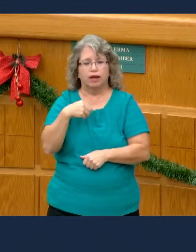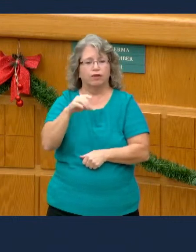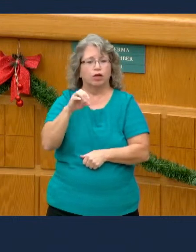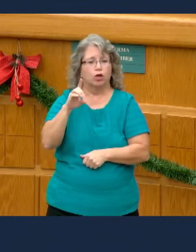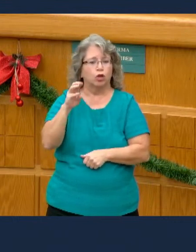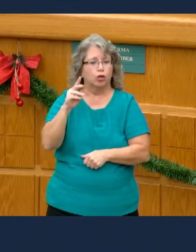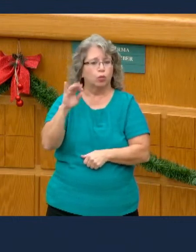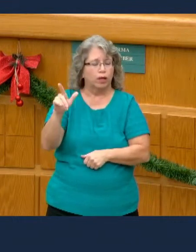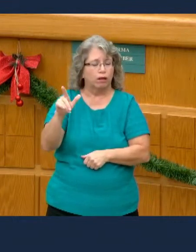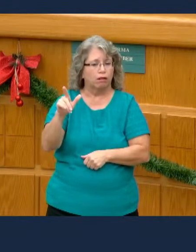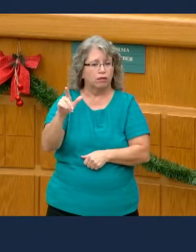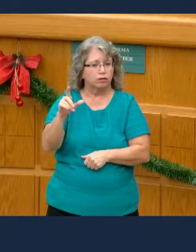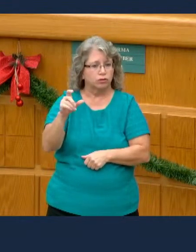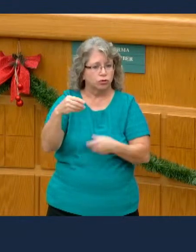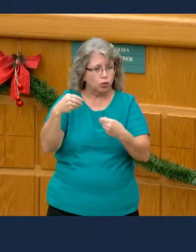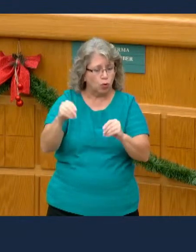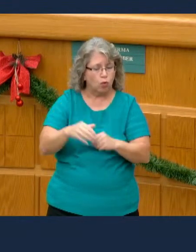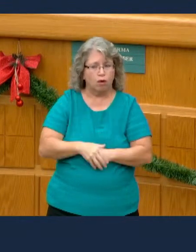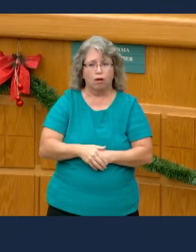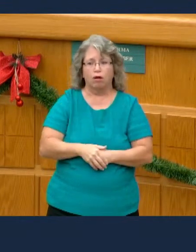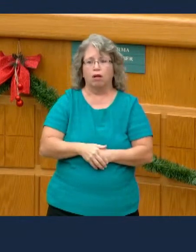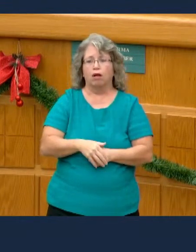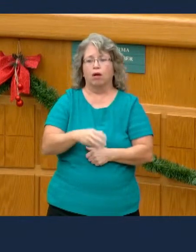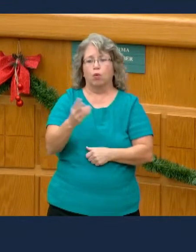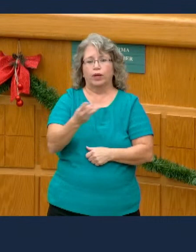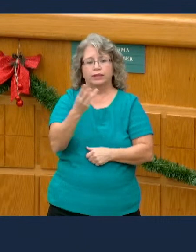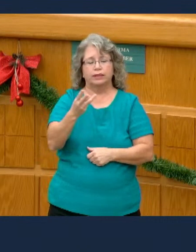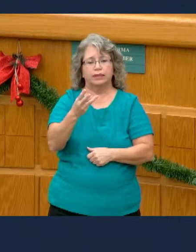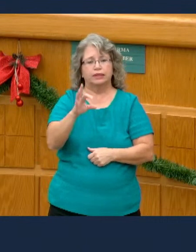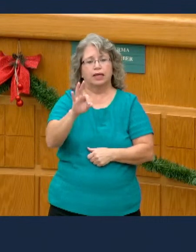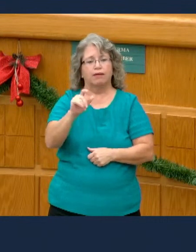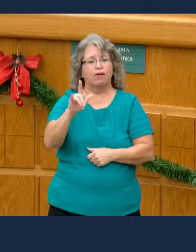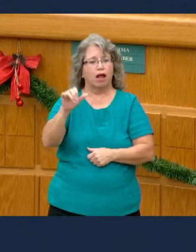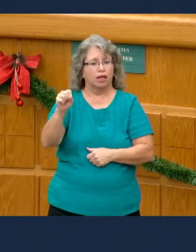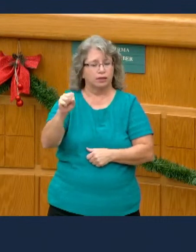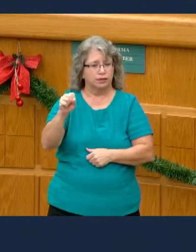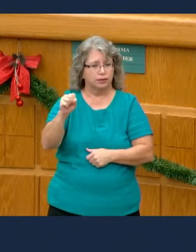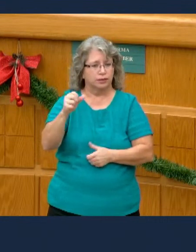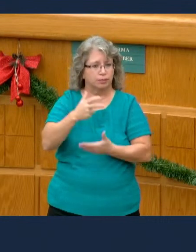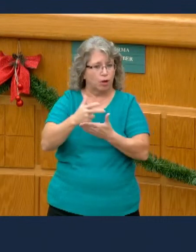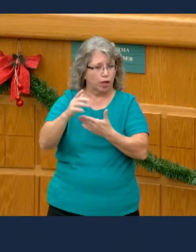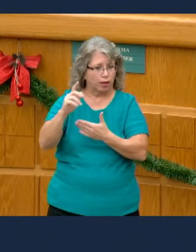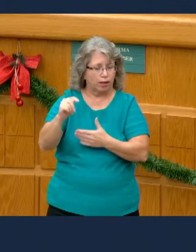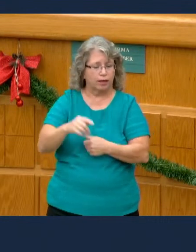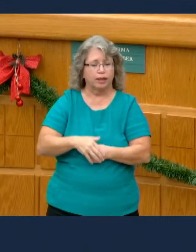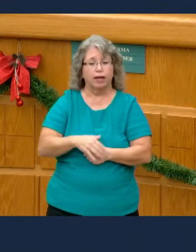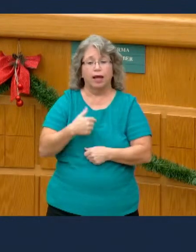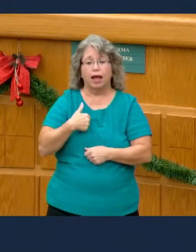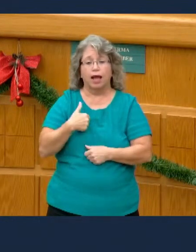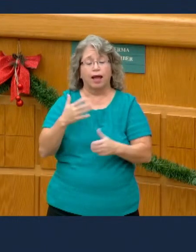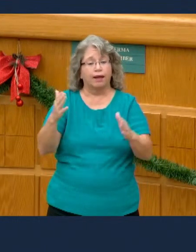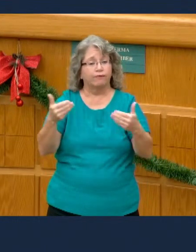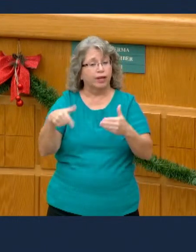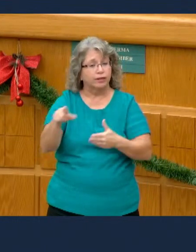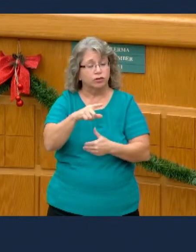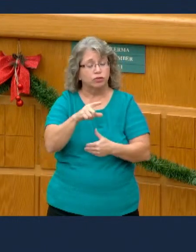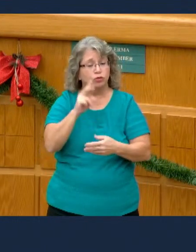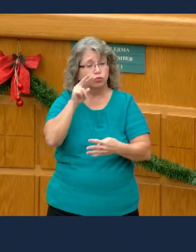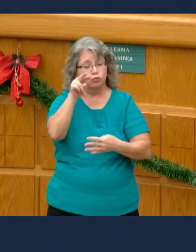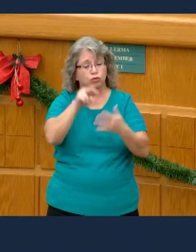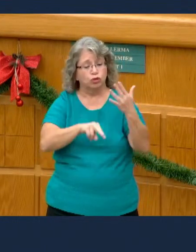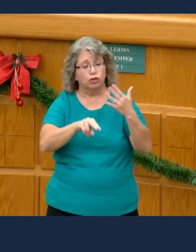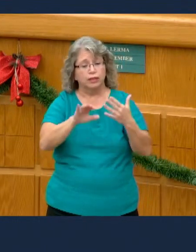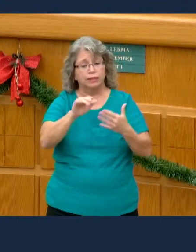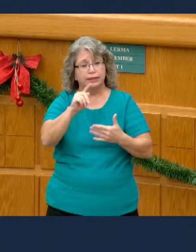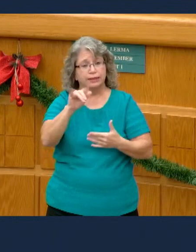Goodwill Clearance Store, and on Wednesdays, we have the Fallas Parking Lot. Well, I invite you guys to go to the Corpus Christi website, the City of Corpus